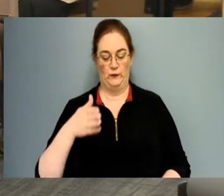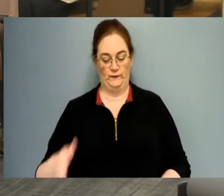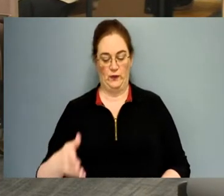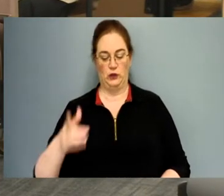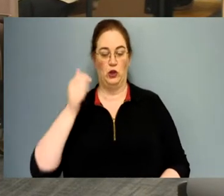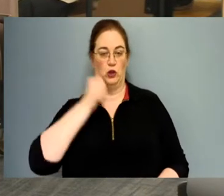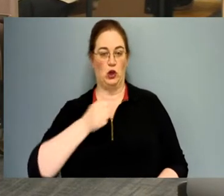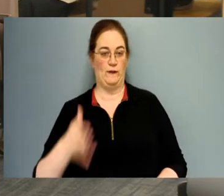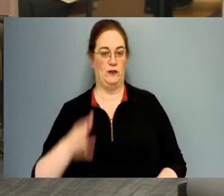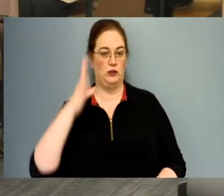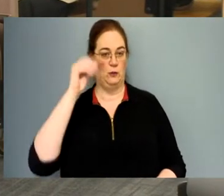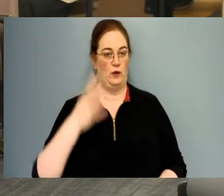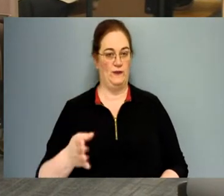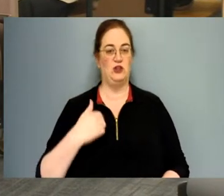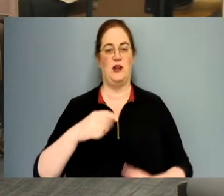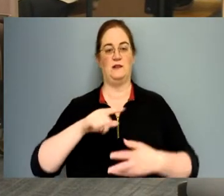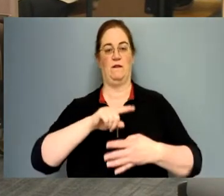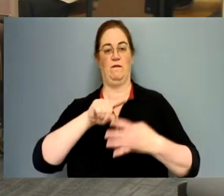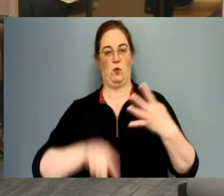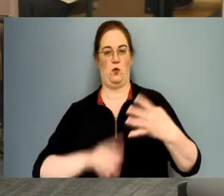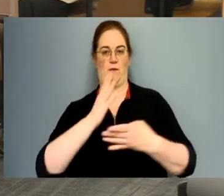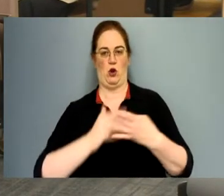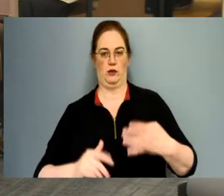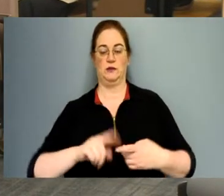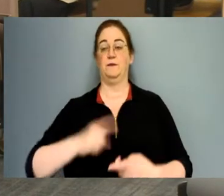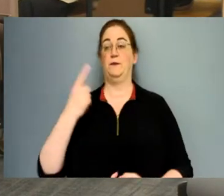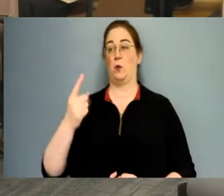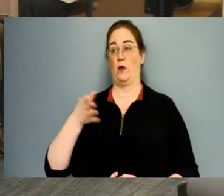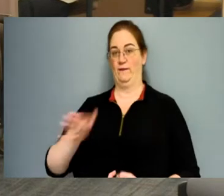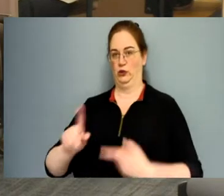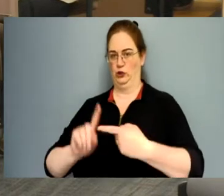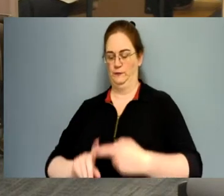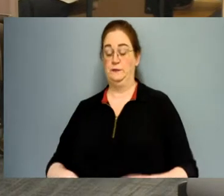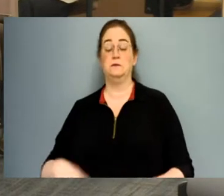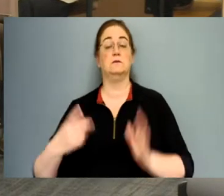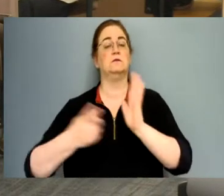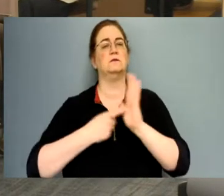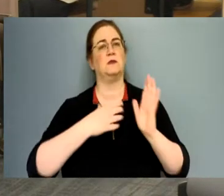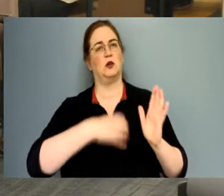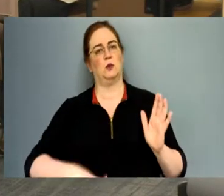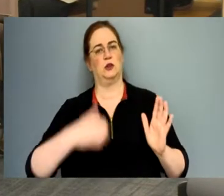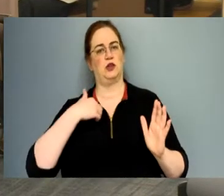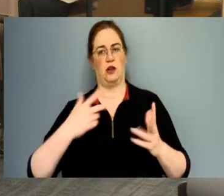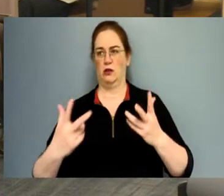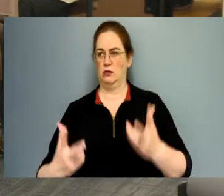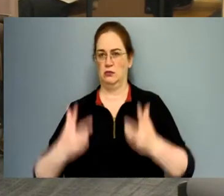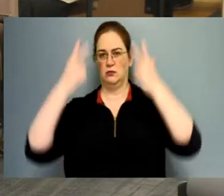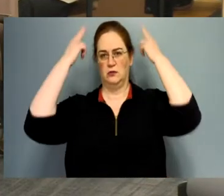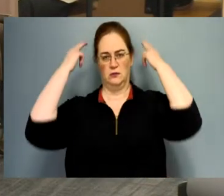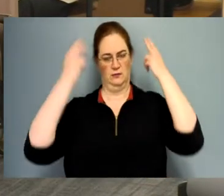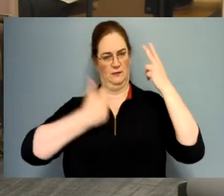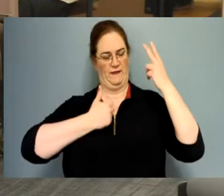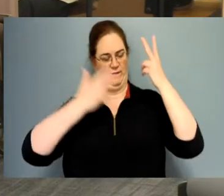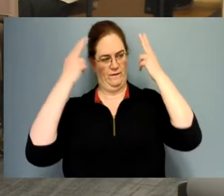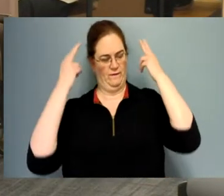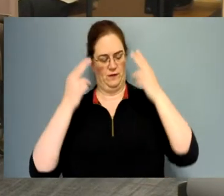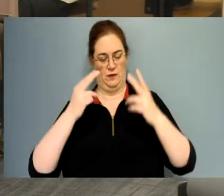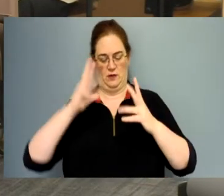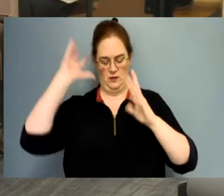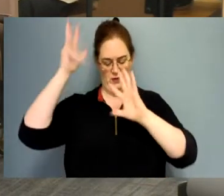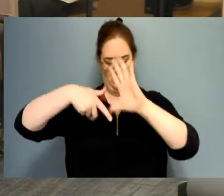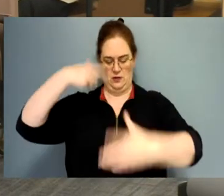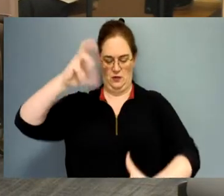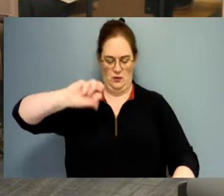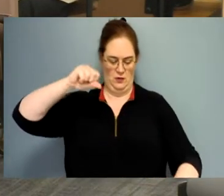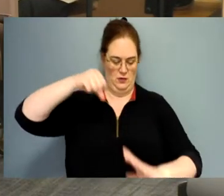Fish, Boy Fish. It has four parts. One Fish. Sometimes I wish I'd cut off my hair by my own hand, stuck the soil-colored